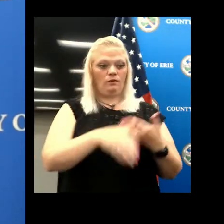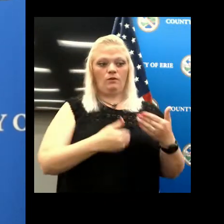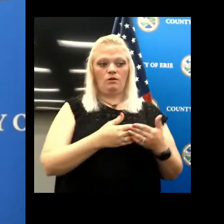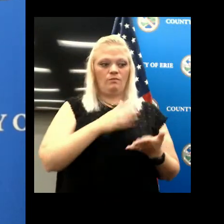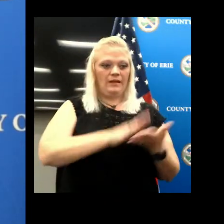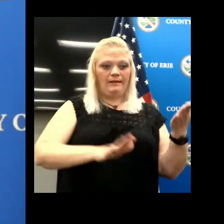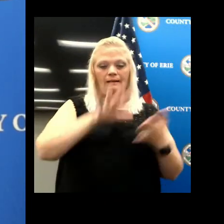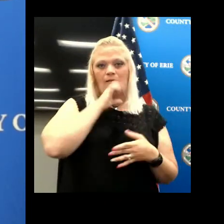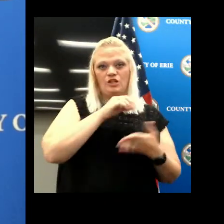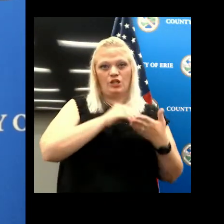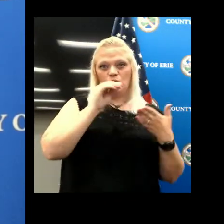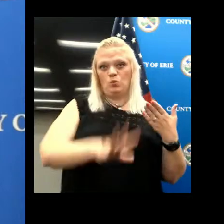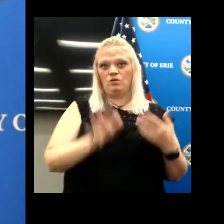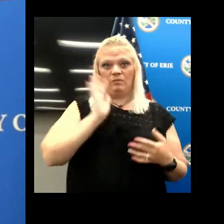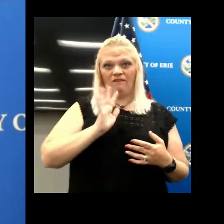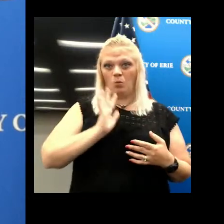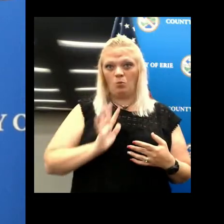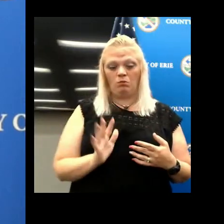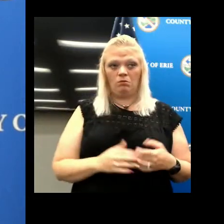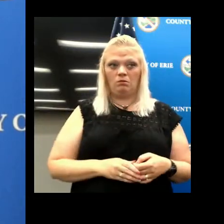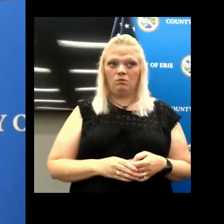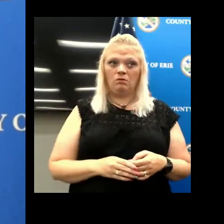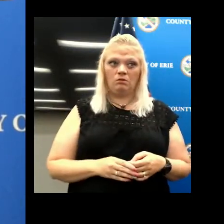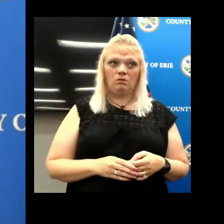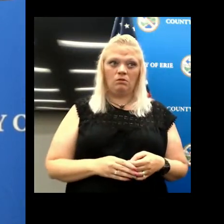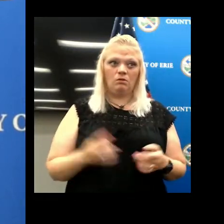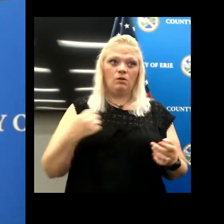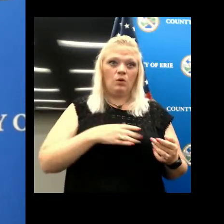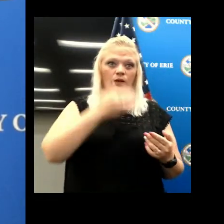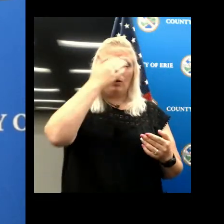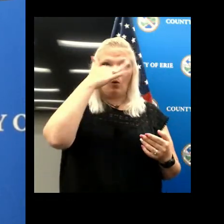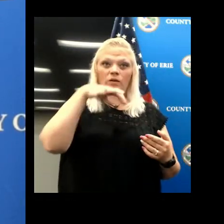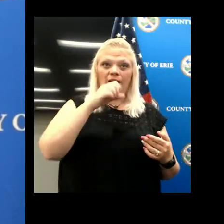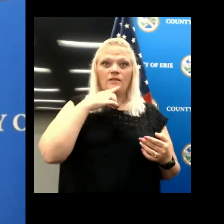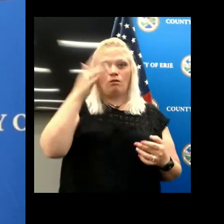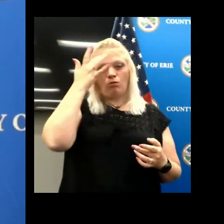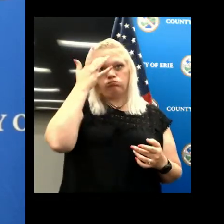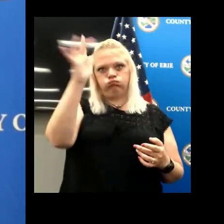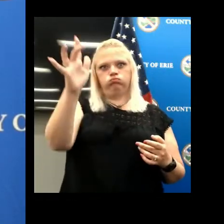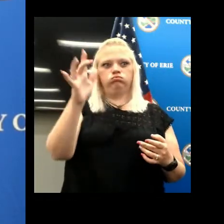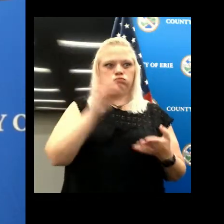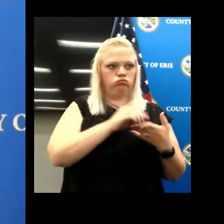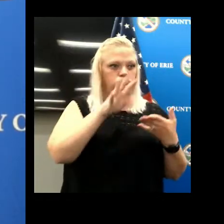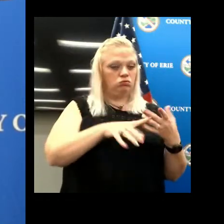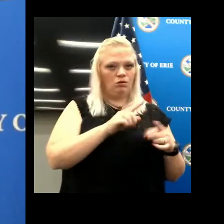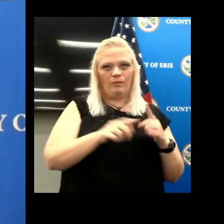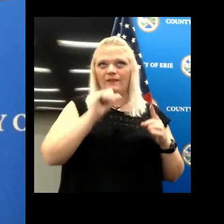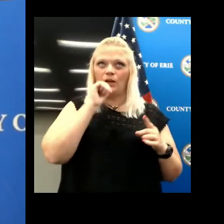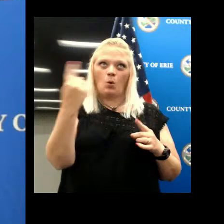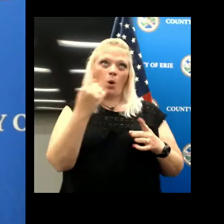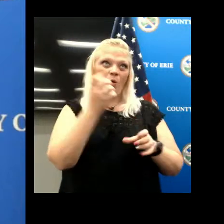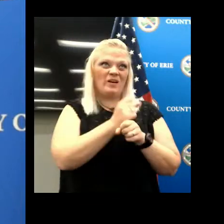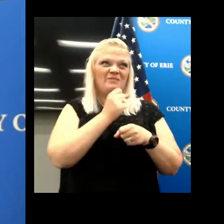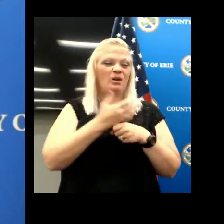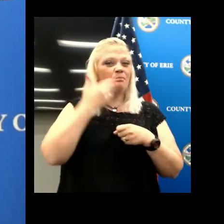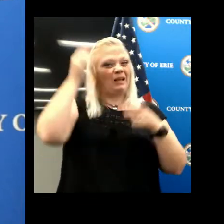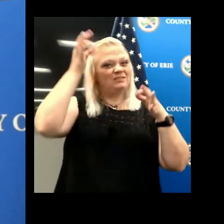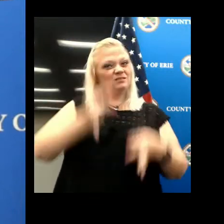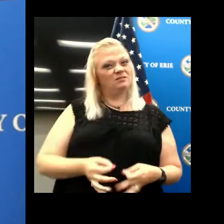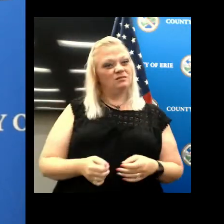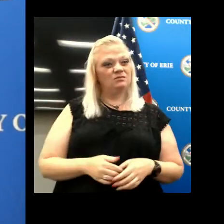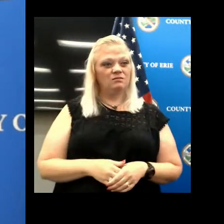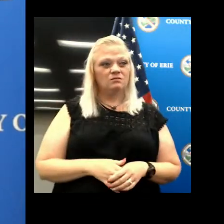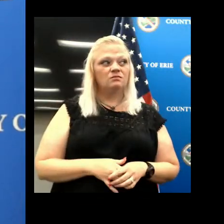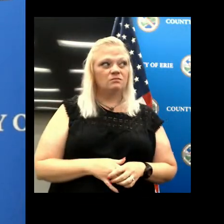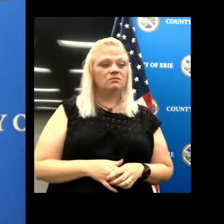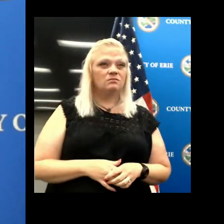college-age students in the past. We know that while there are some brilliant college students in our region, they don't always make the best decisions.